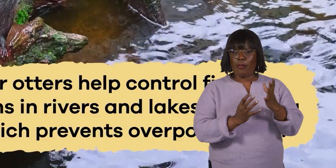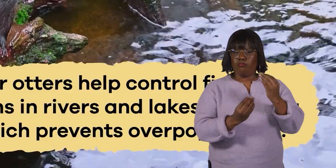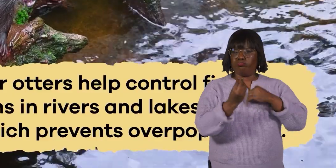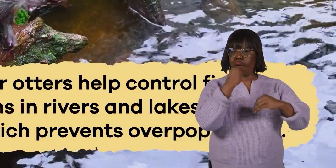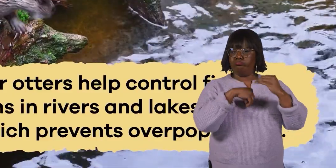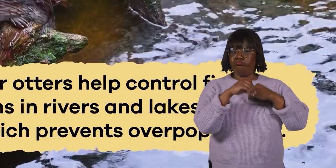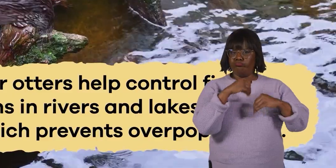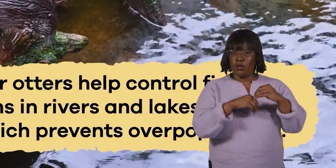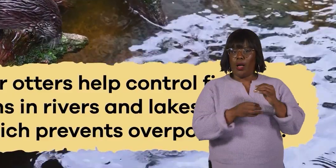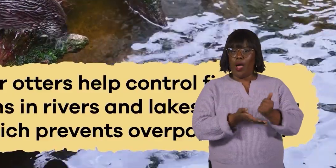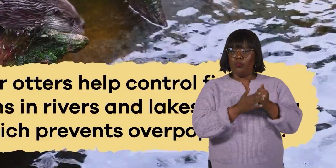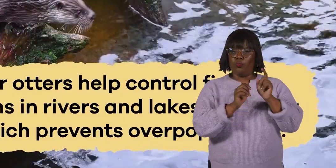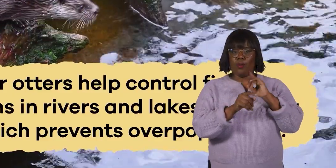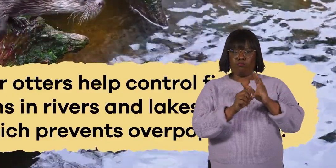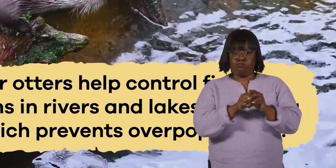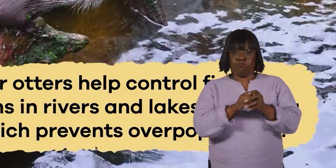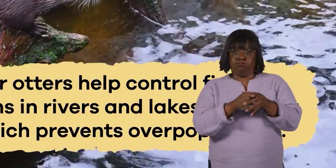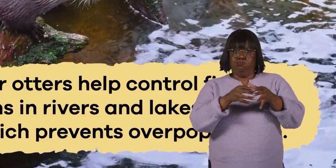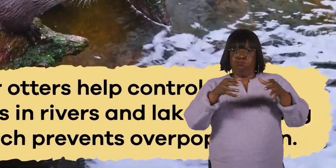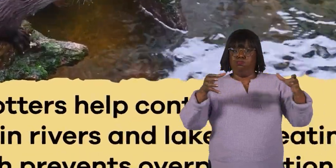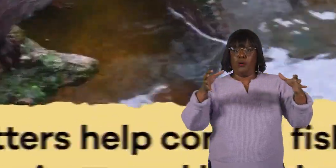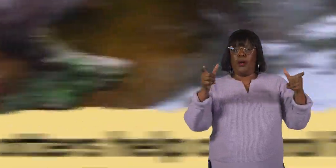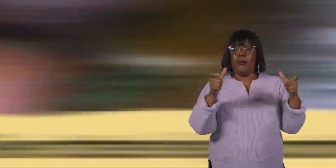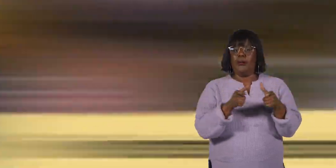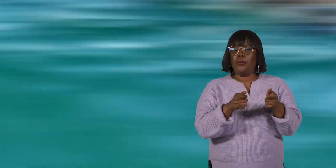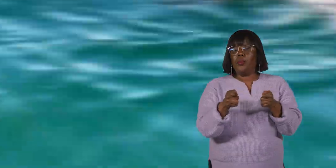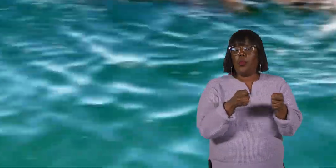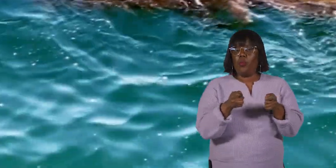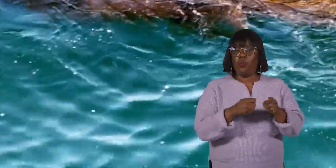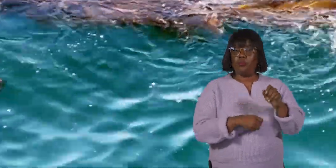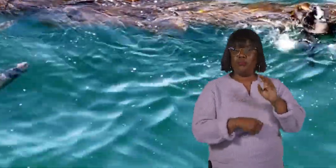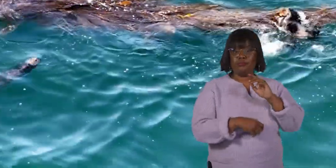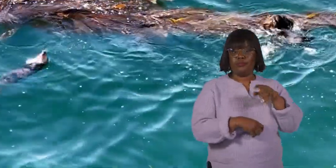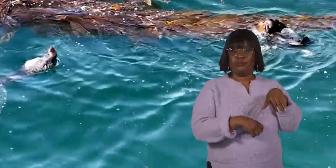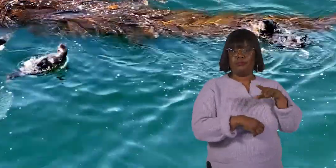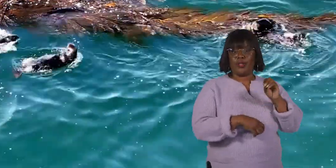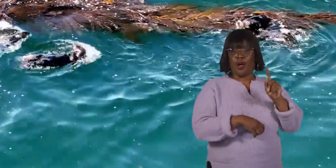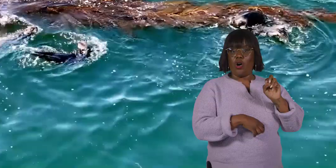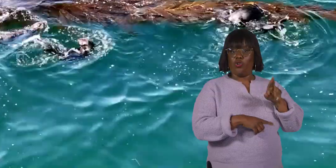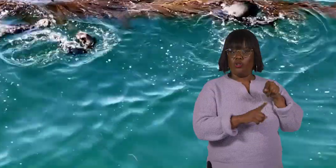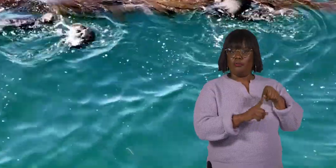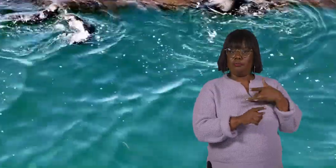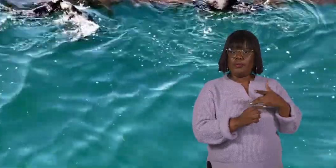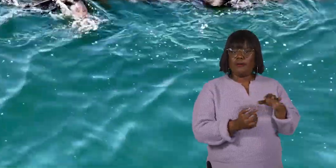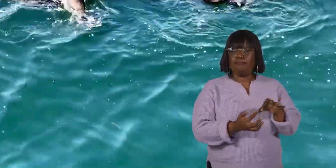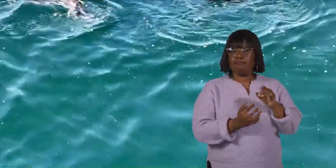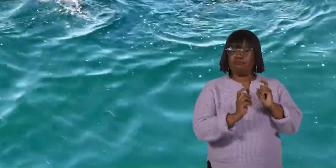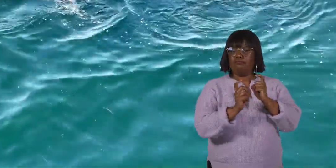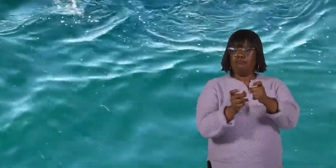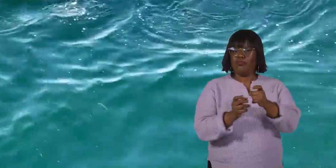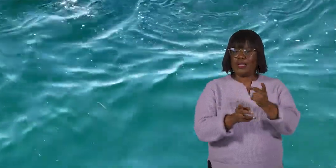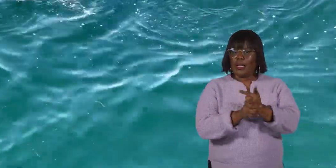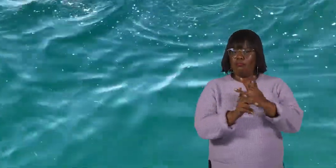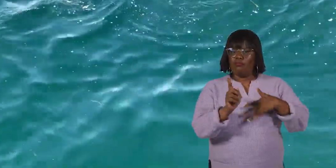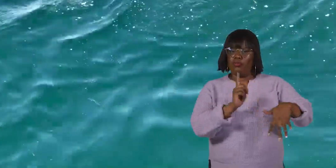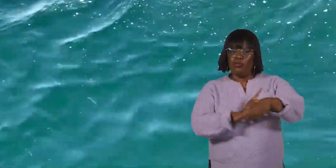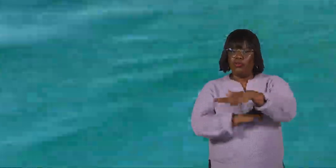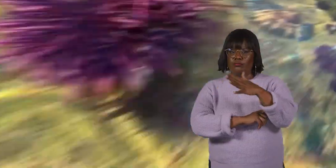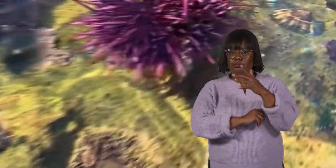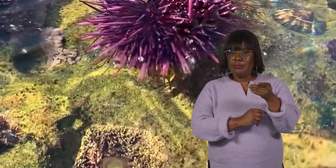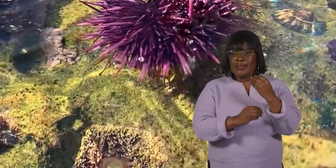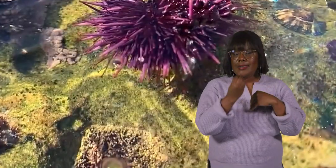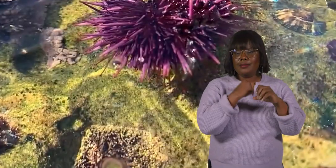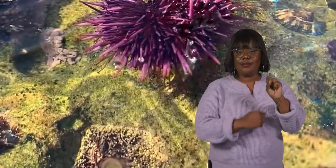by eating them, which prevents overpopulation. Sea otters are especially important in kelp forests.